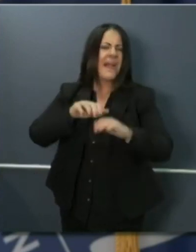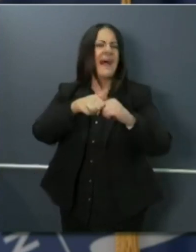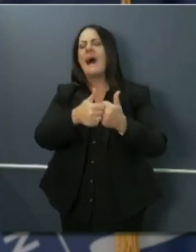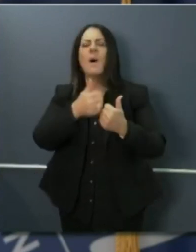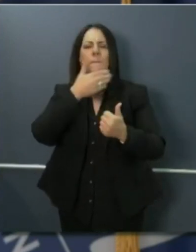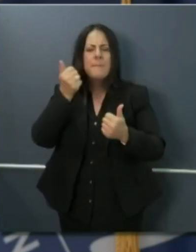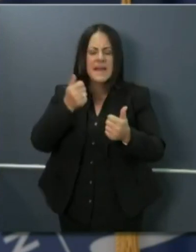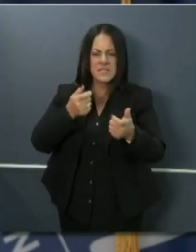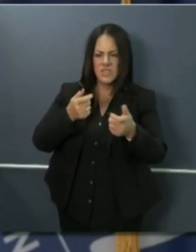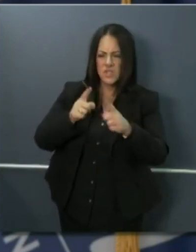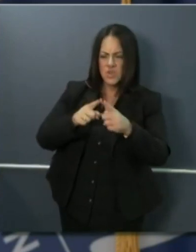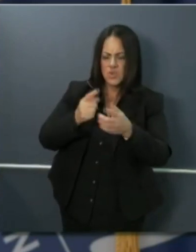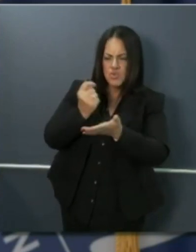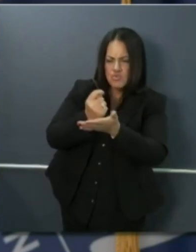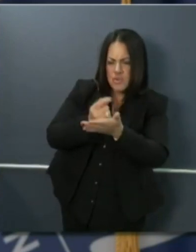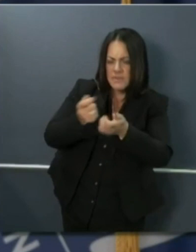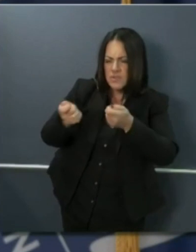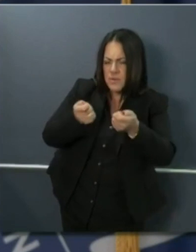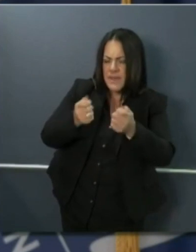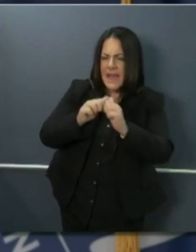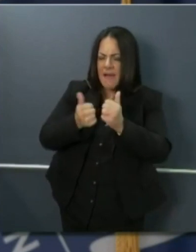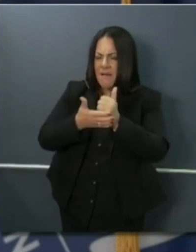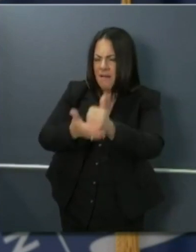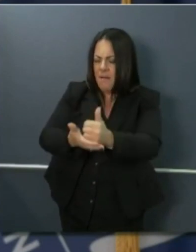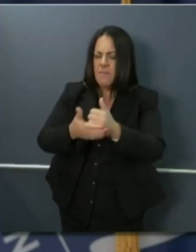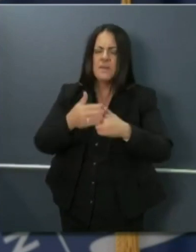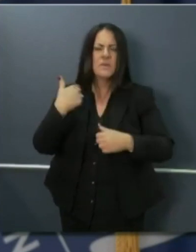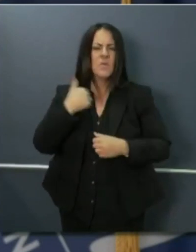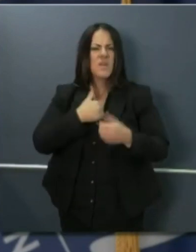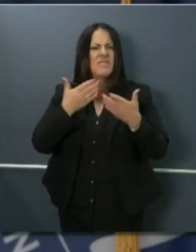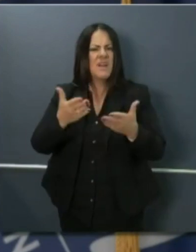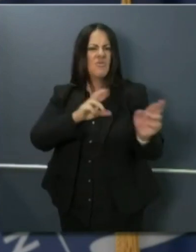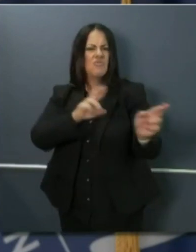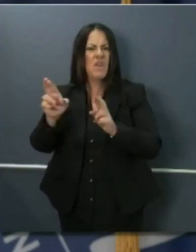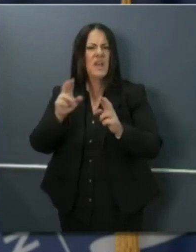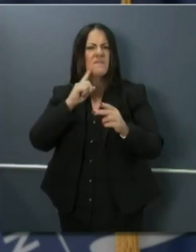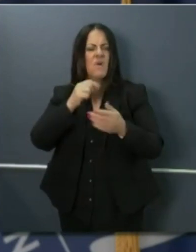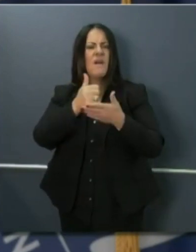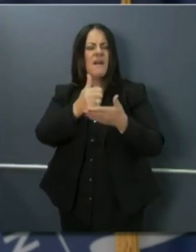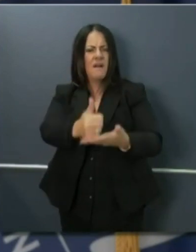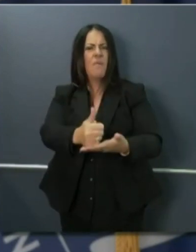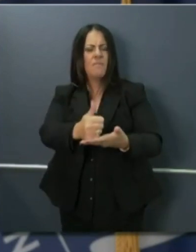and how to create the systems of care so that we're there and ready for the sickest when they